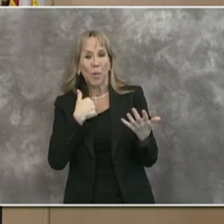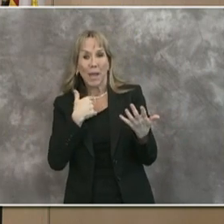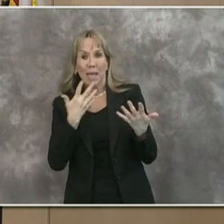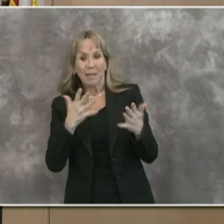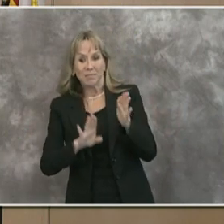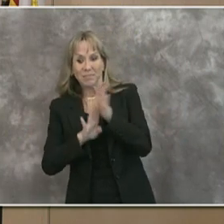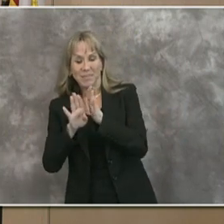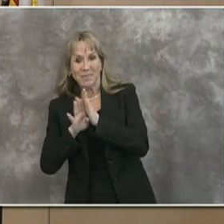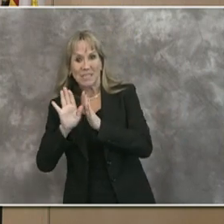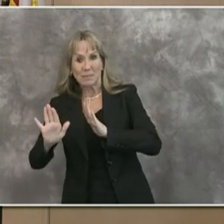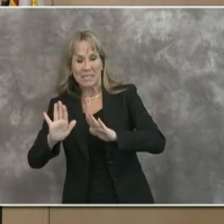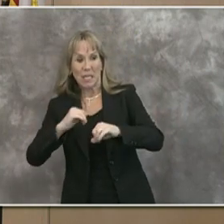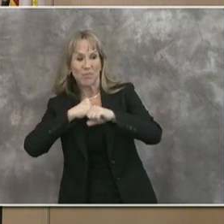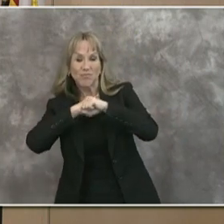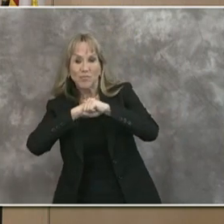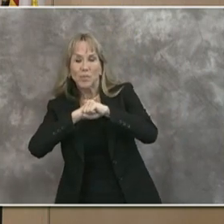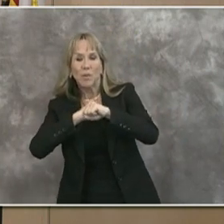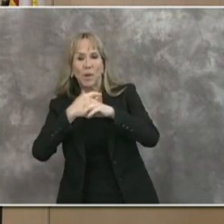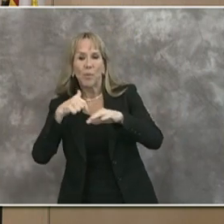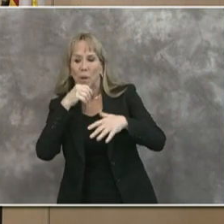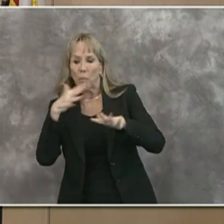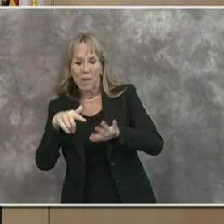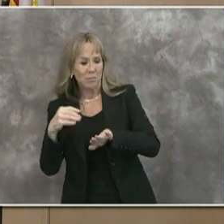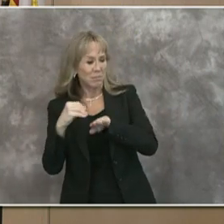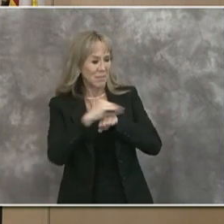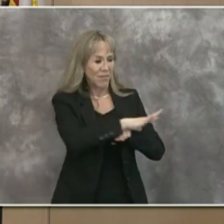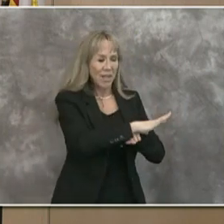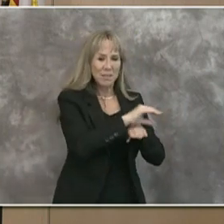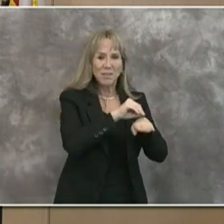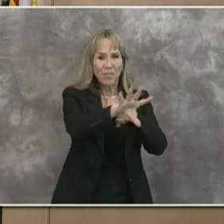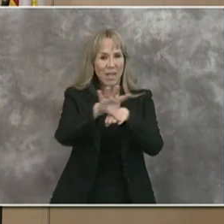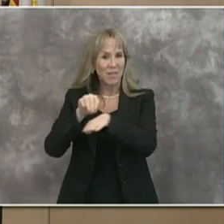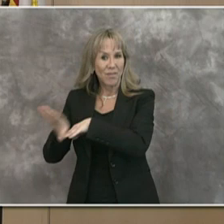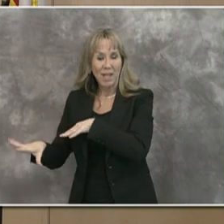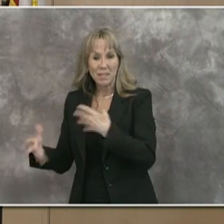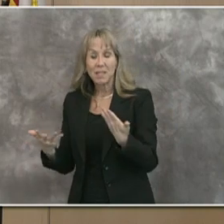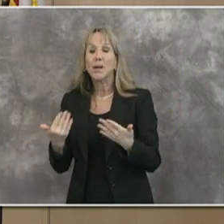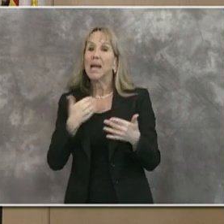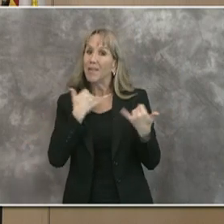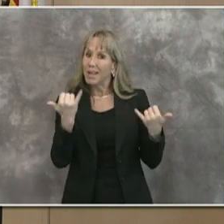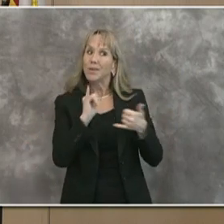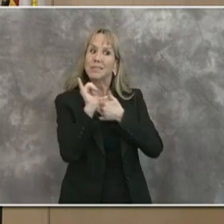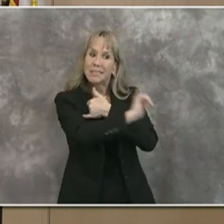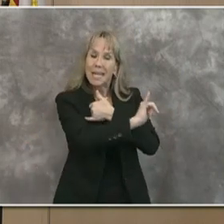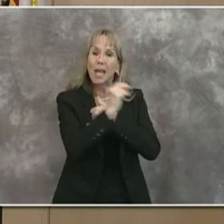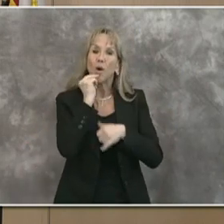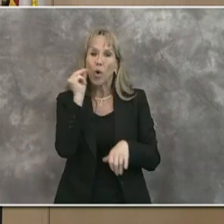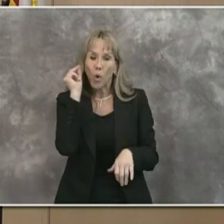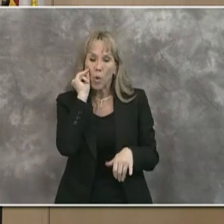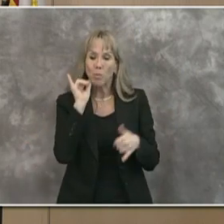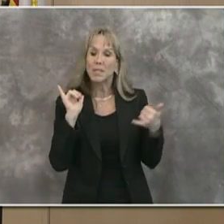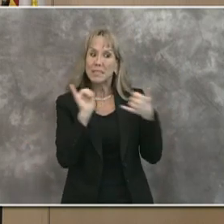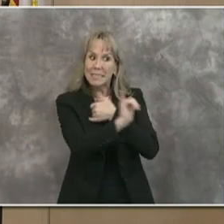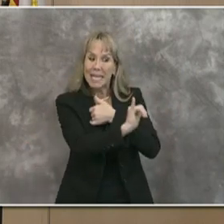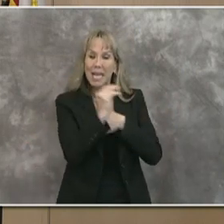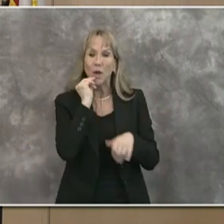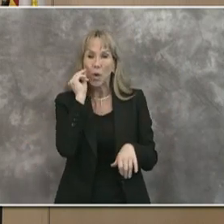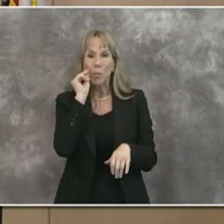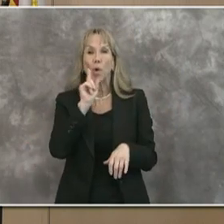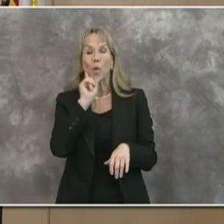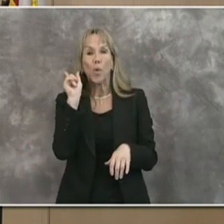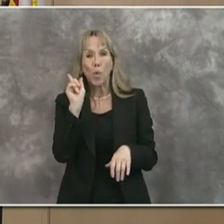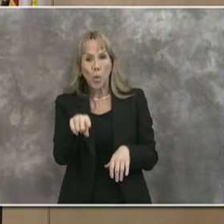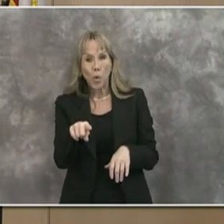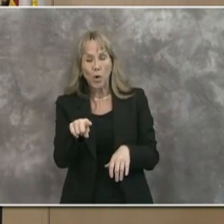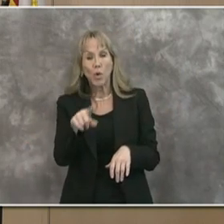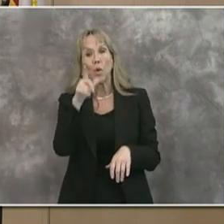that might be potentially infected, infect others. We've had the stay-at-home order so that individuals that may